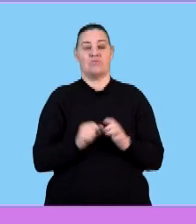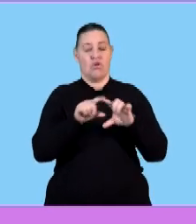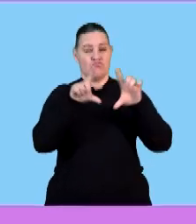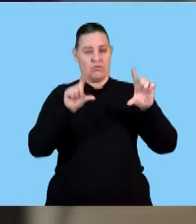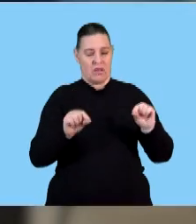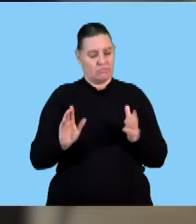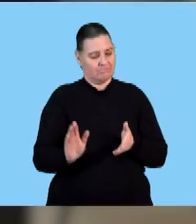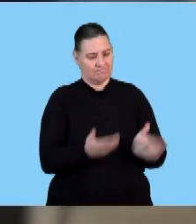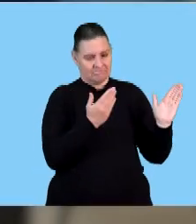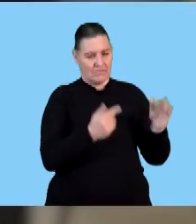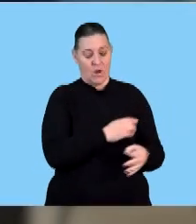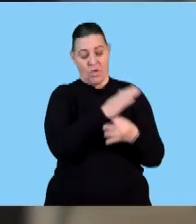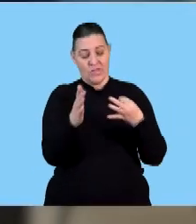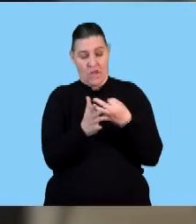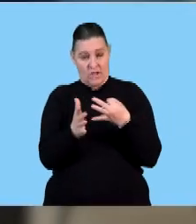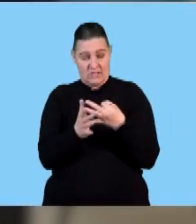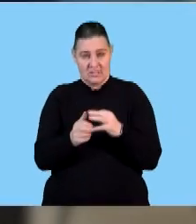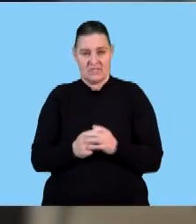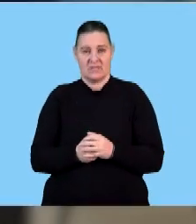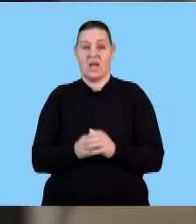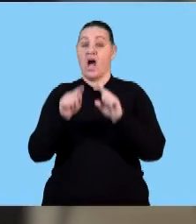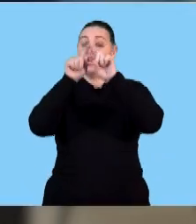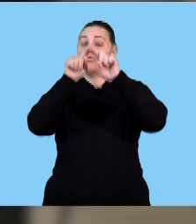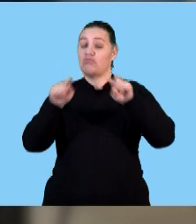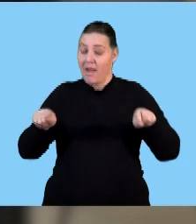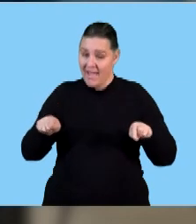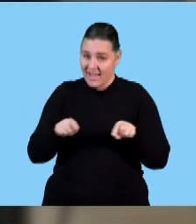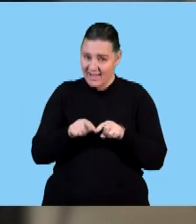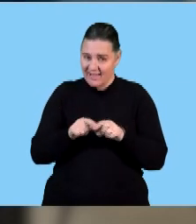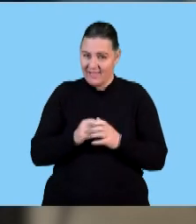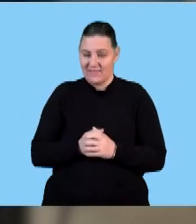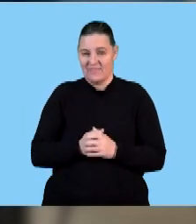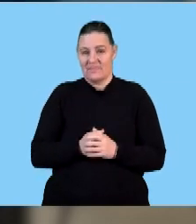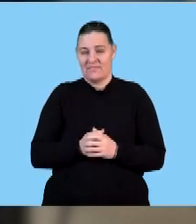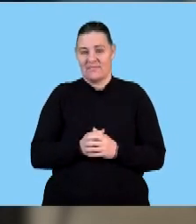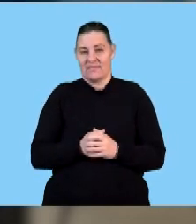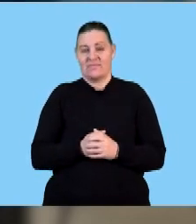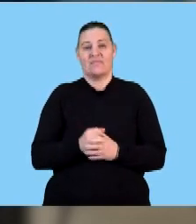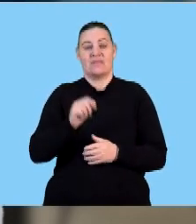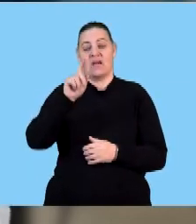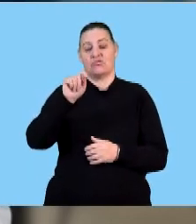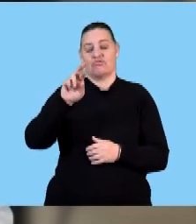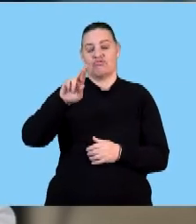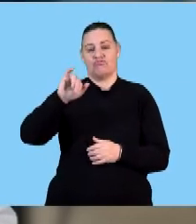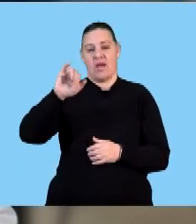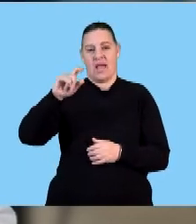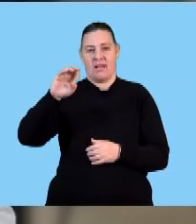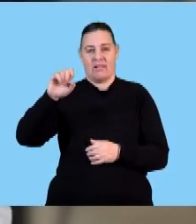control. Let's move along. So now I'm going to talk to you guys about the next shape. My next